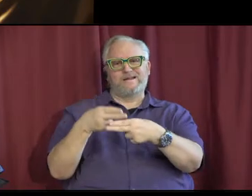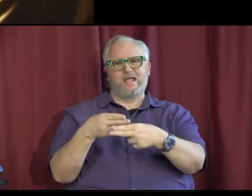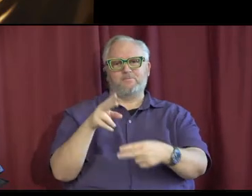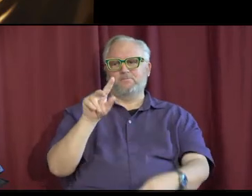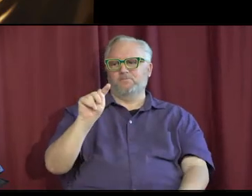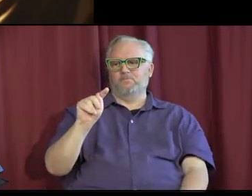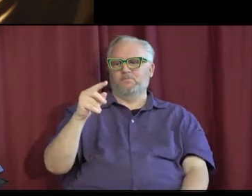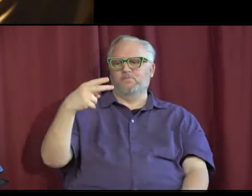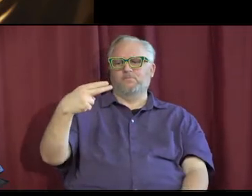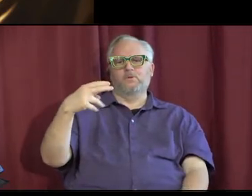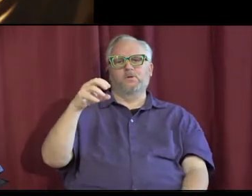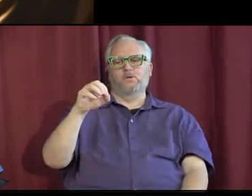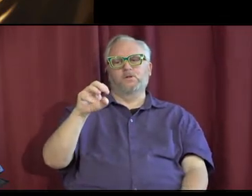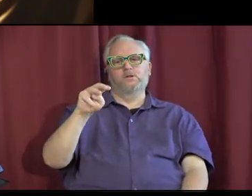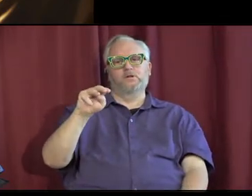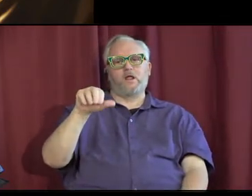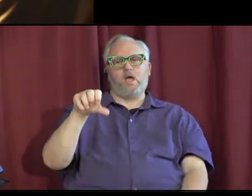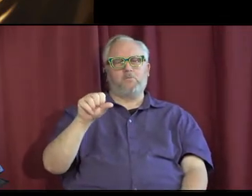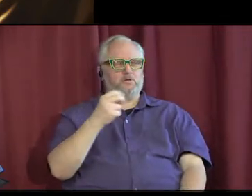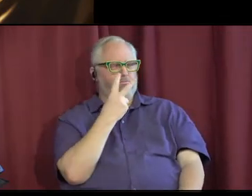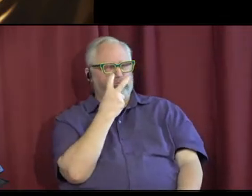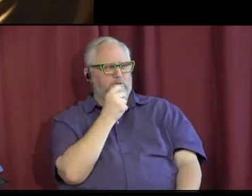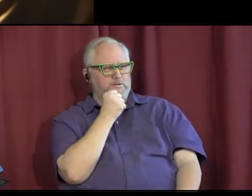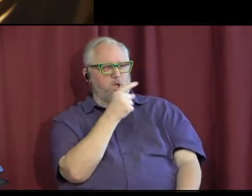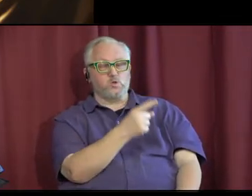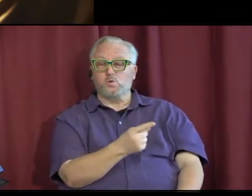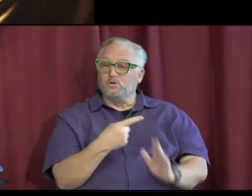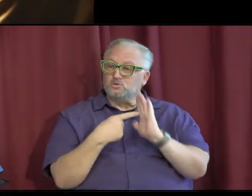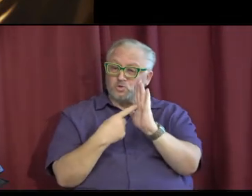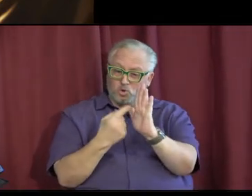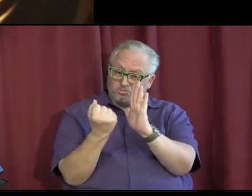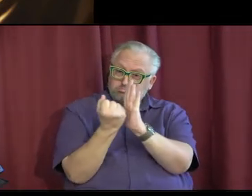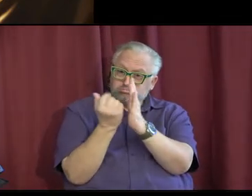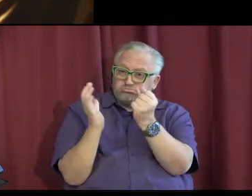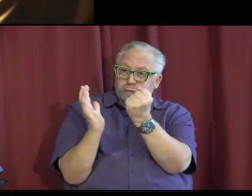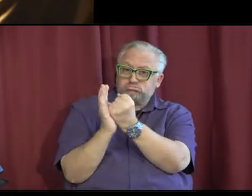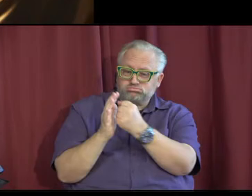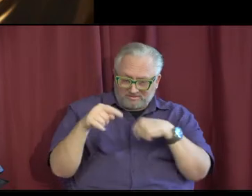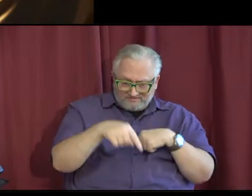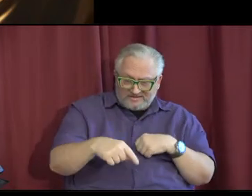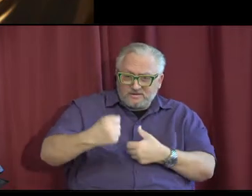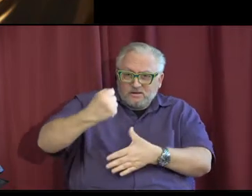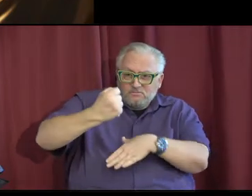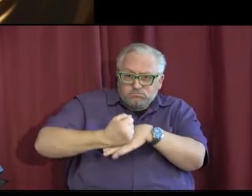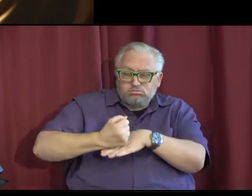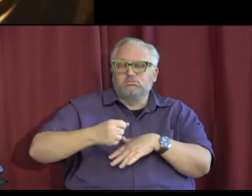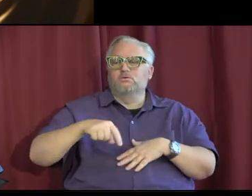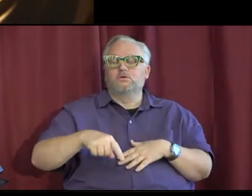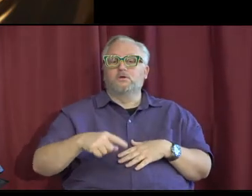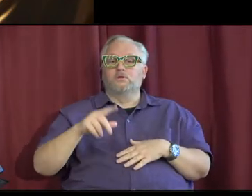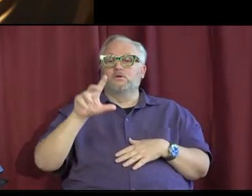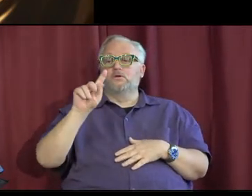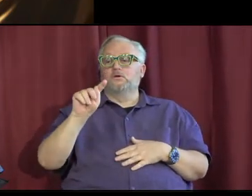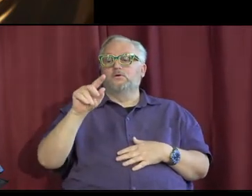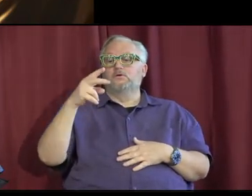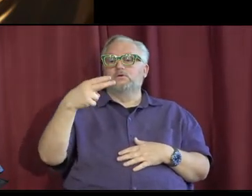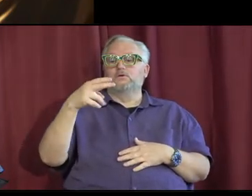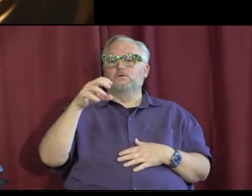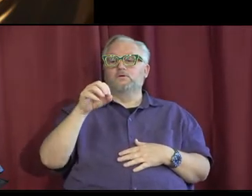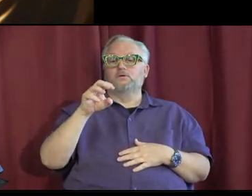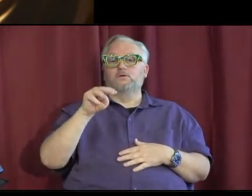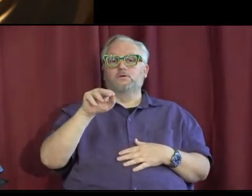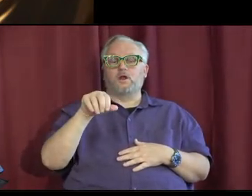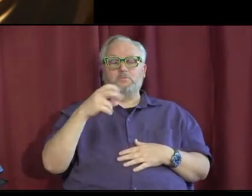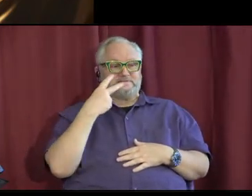him. Yeshua shows him the scars on his hands and feet, and when Thomas sees them, he recognizes his